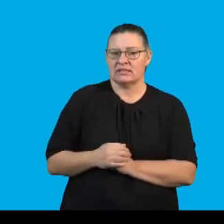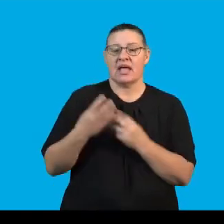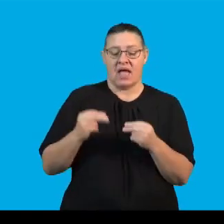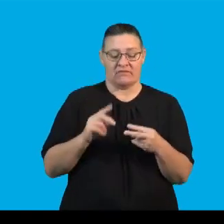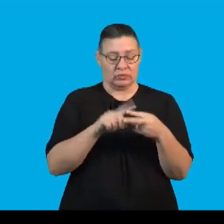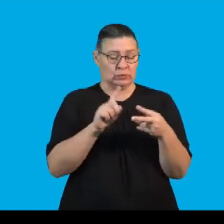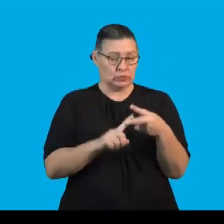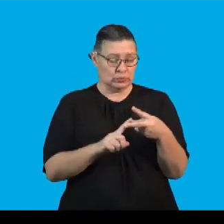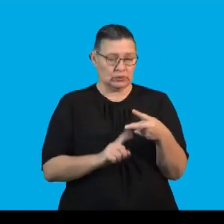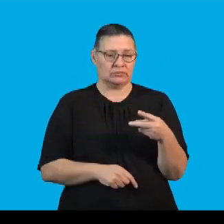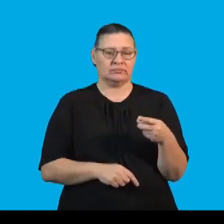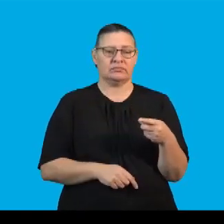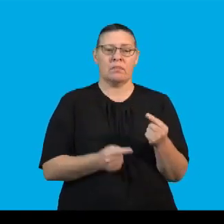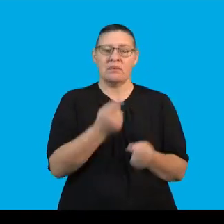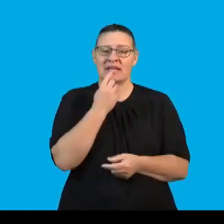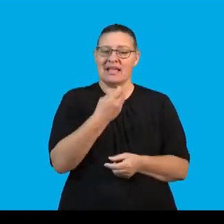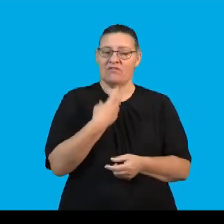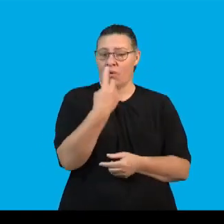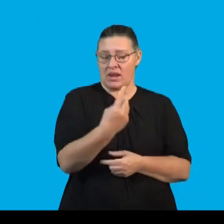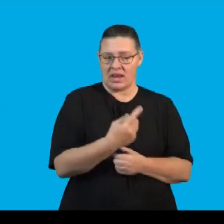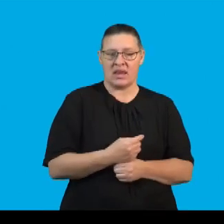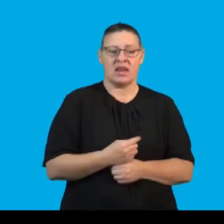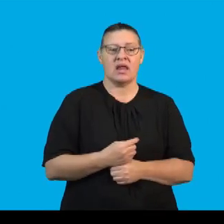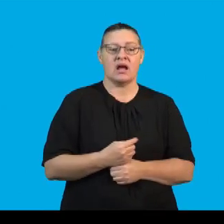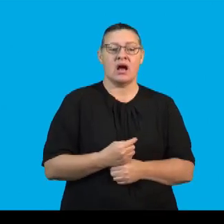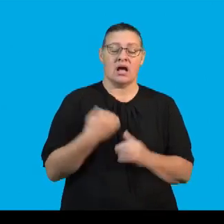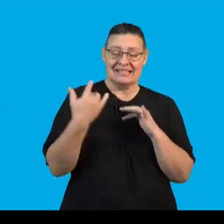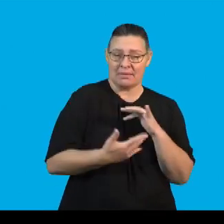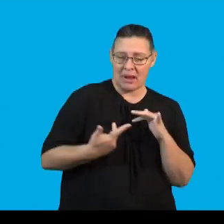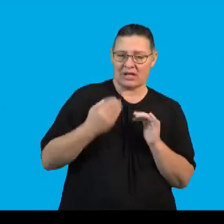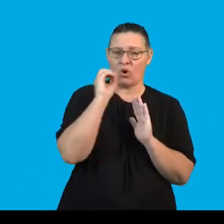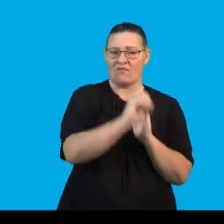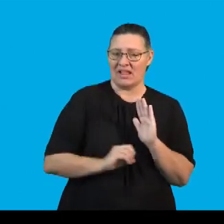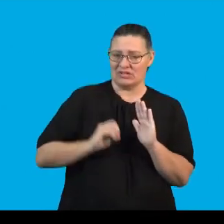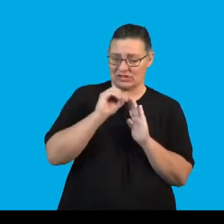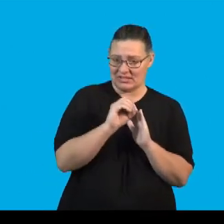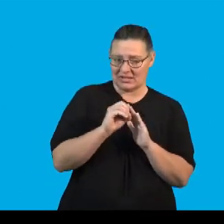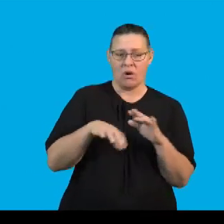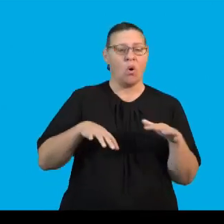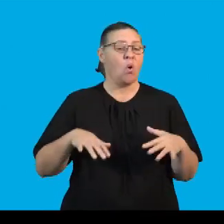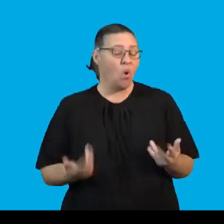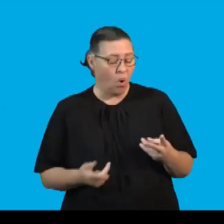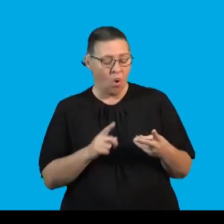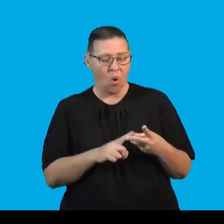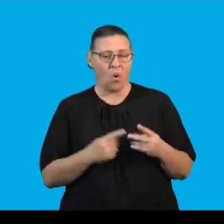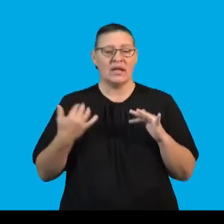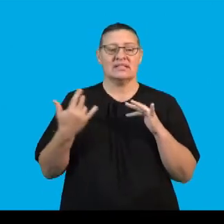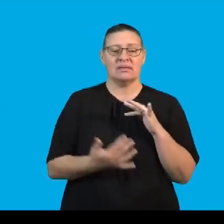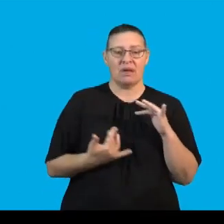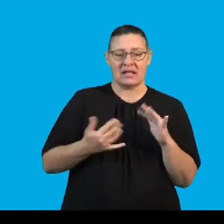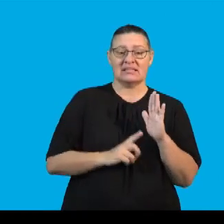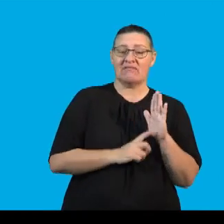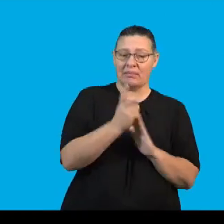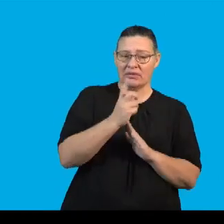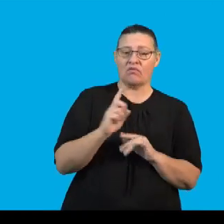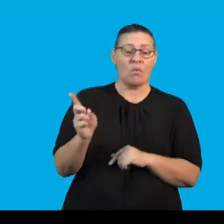LH has got 2 functions. We're looking at one. It stimulates ovulation. That's a mark. Or you can